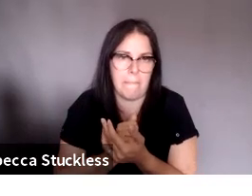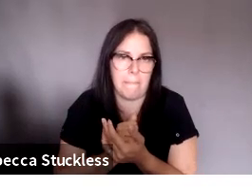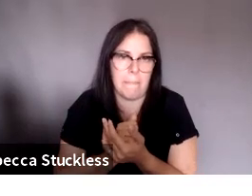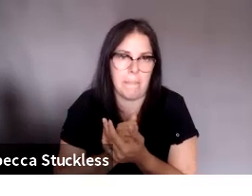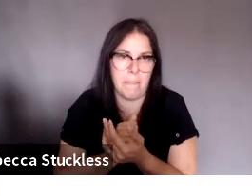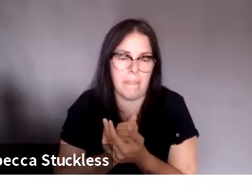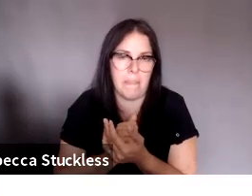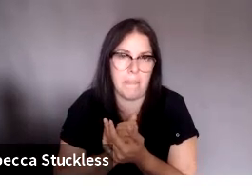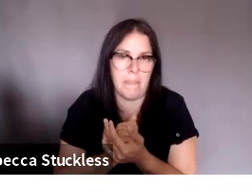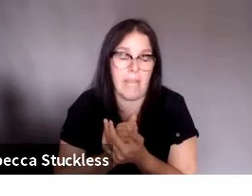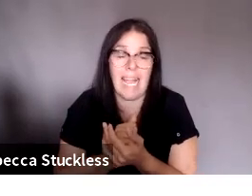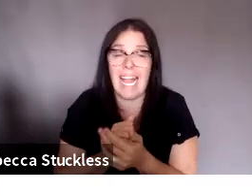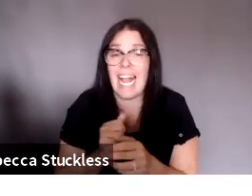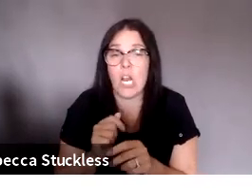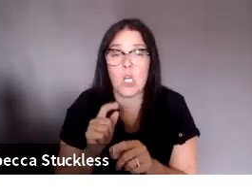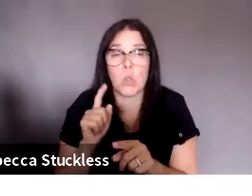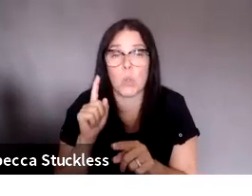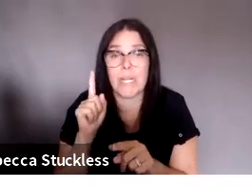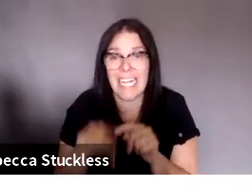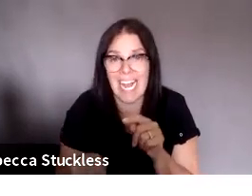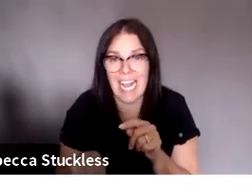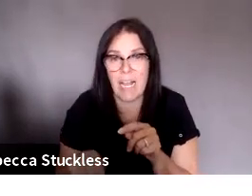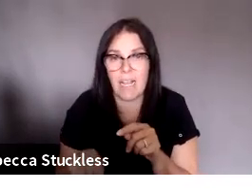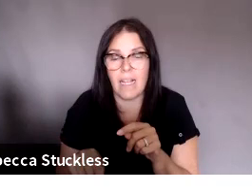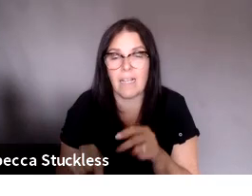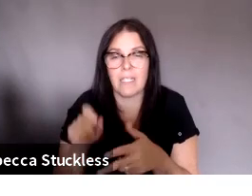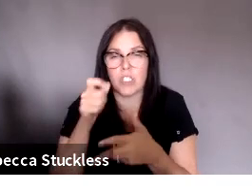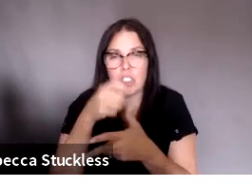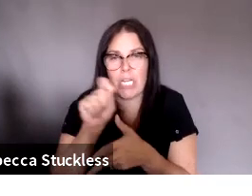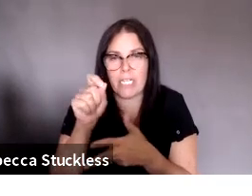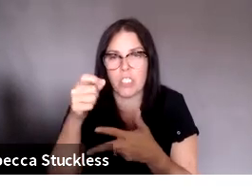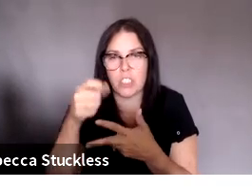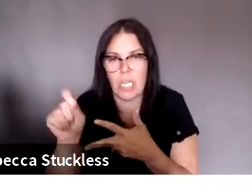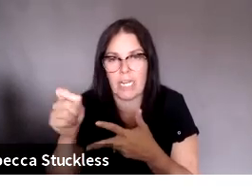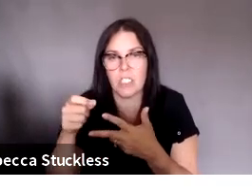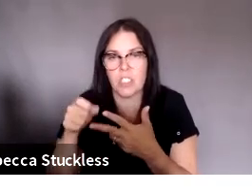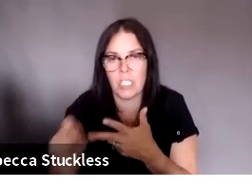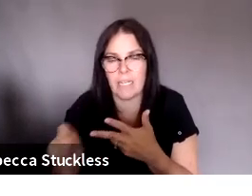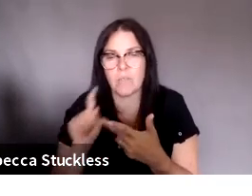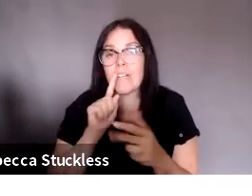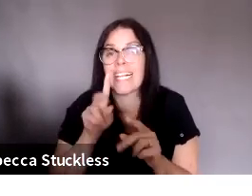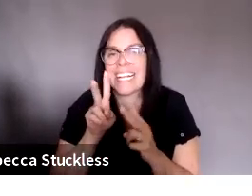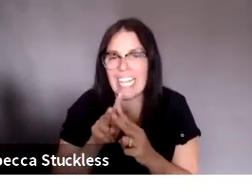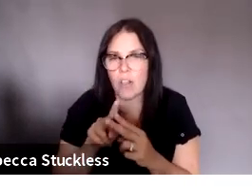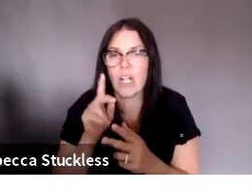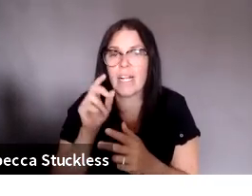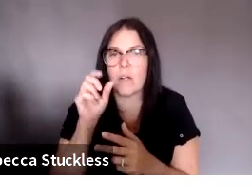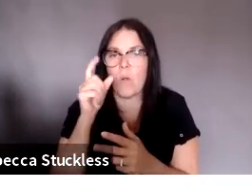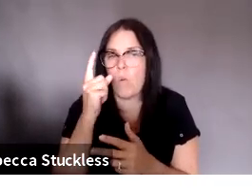And you couldn't have someone checking more than one of these boxes. It's one or the other.